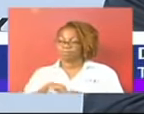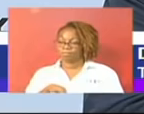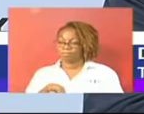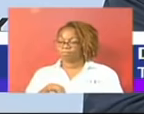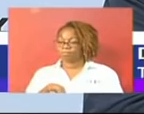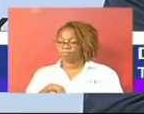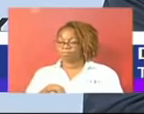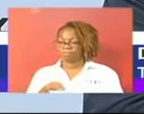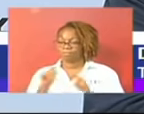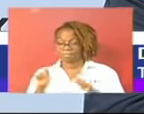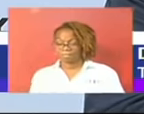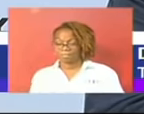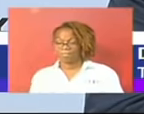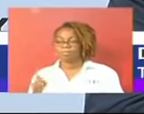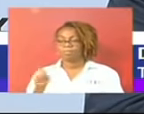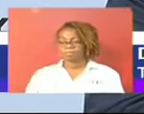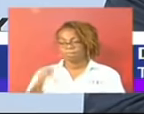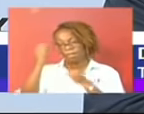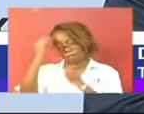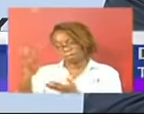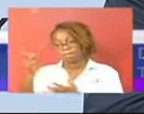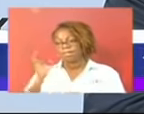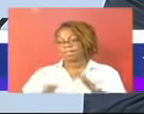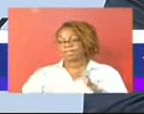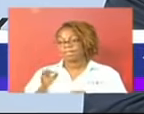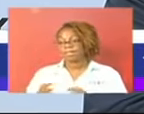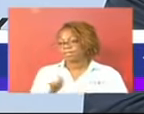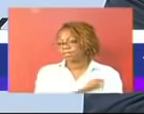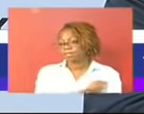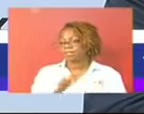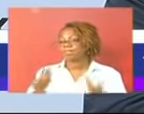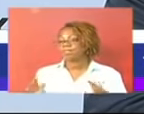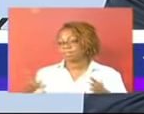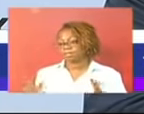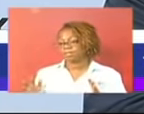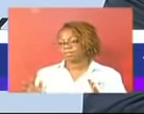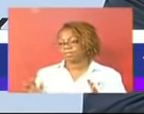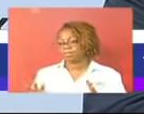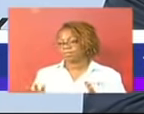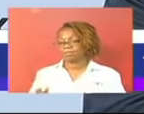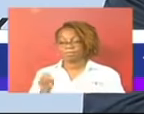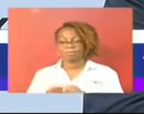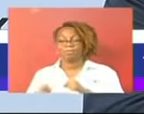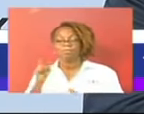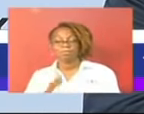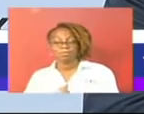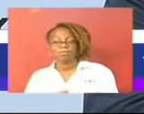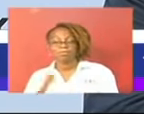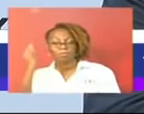we have some idea of who is vaccinated and who isn't. What we will not have, even